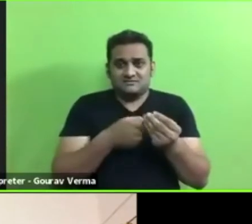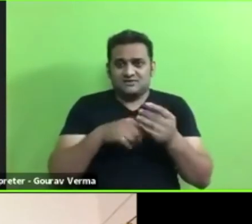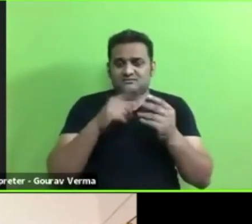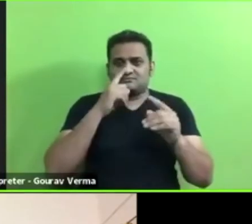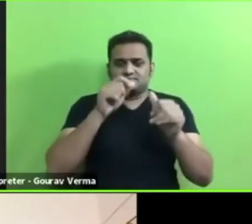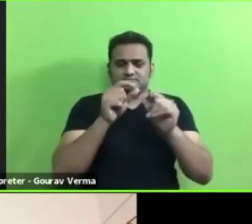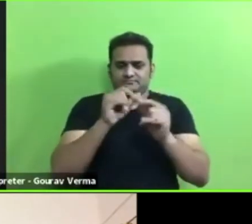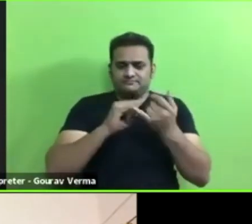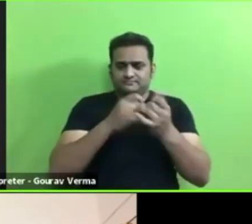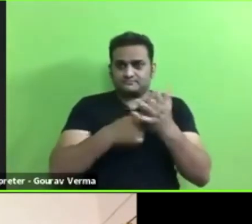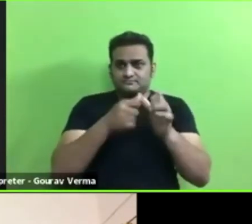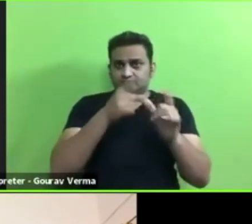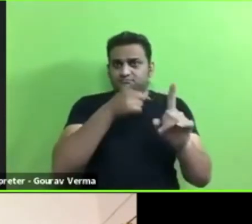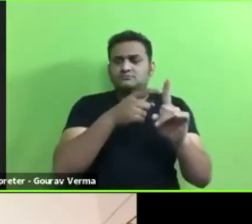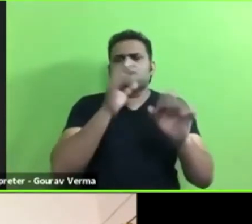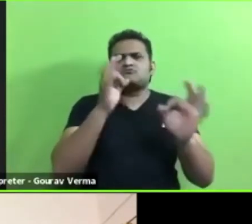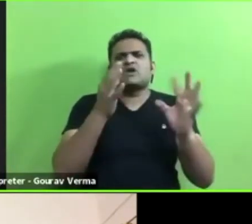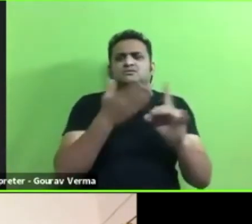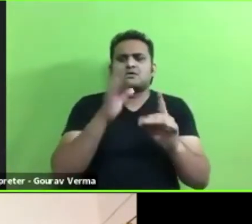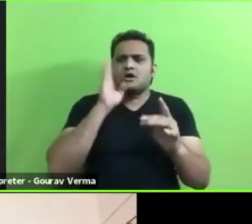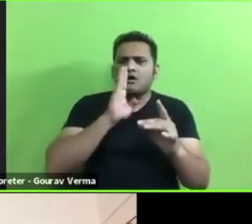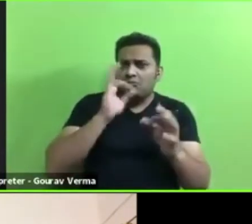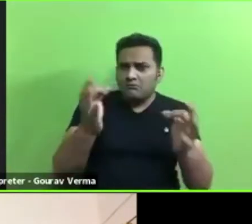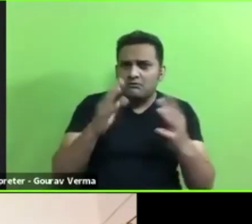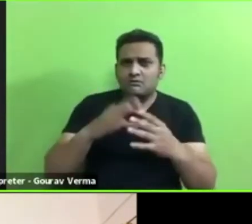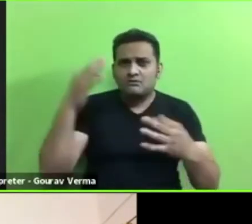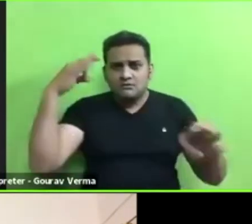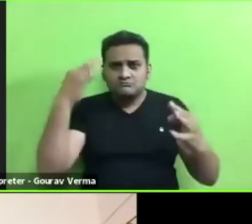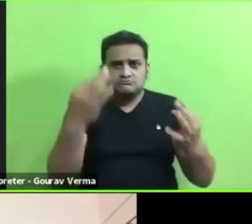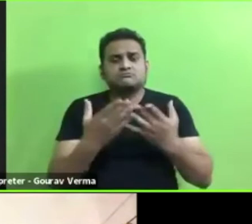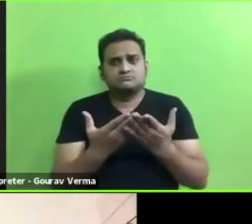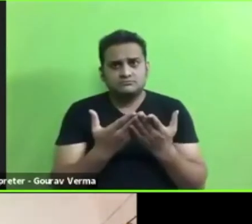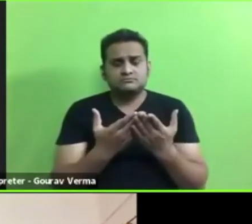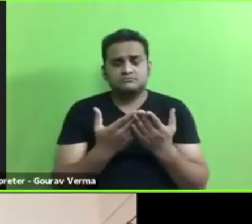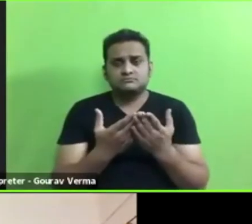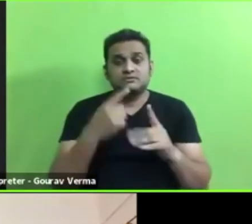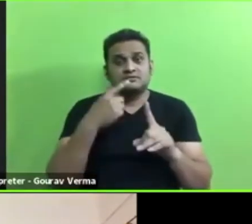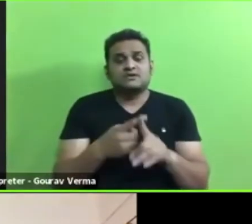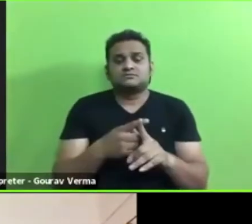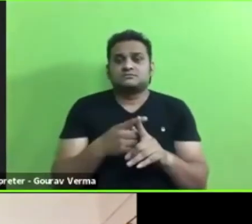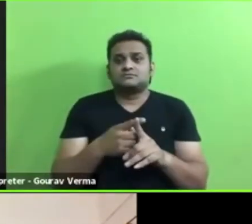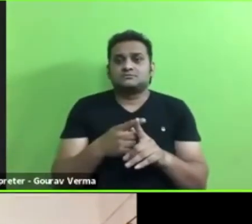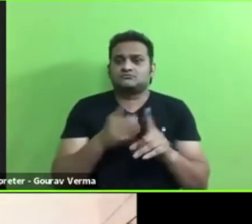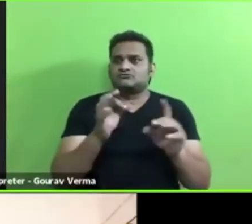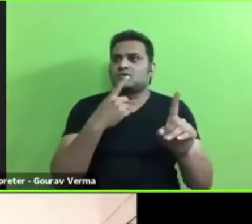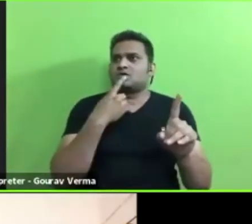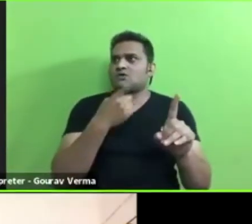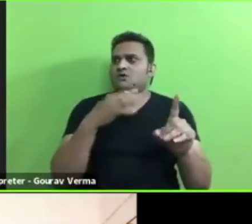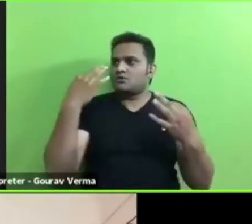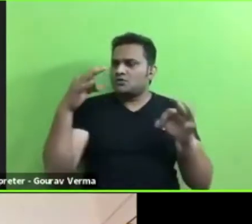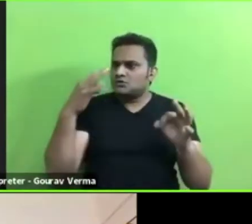to be good at? Music and dance. Yeah. Okay, and also the fact that you say take music and dance